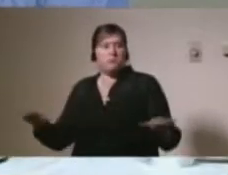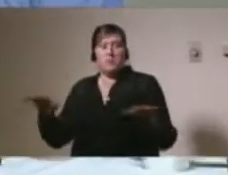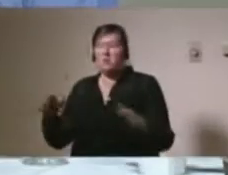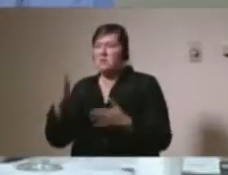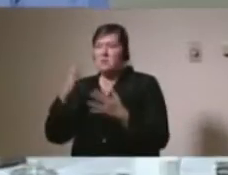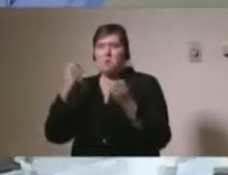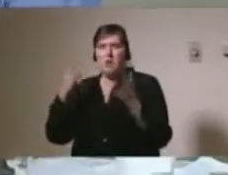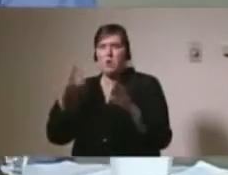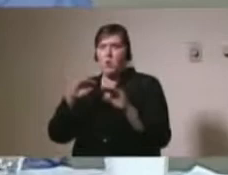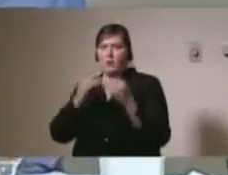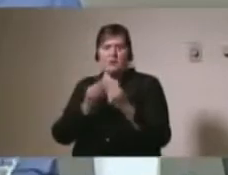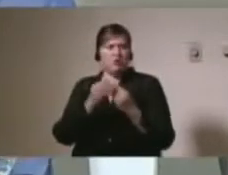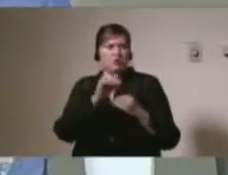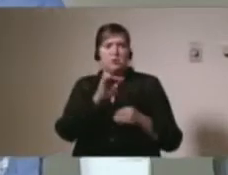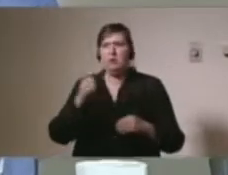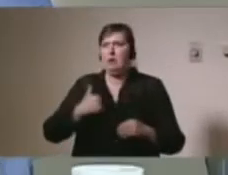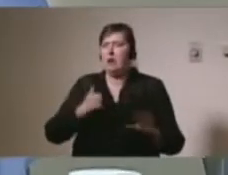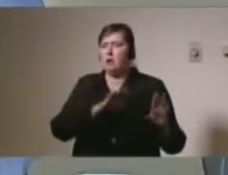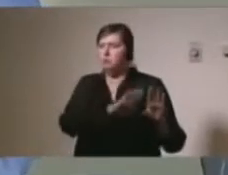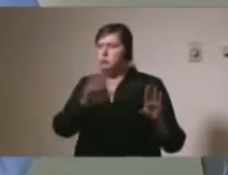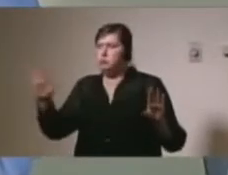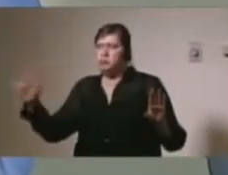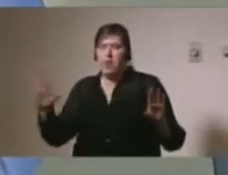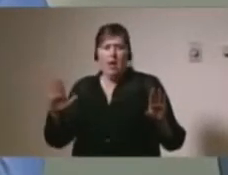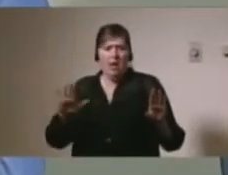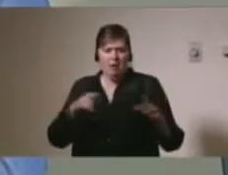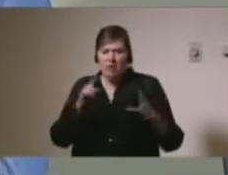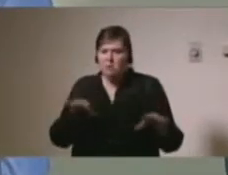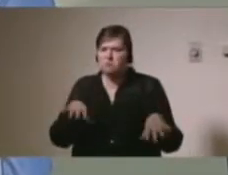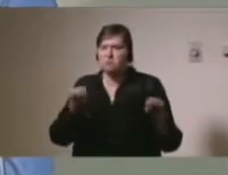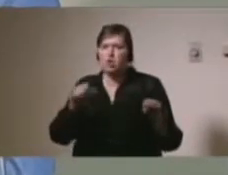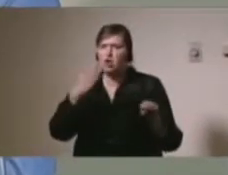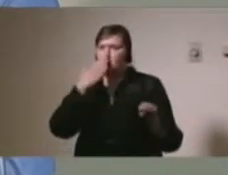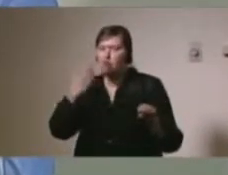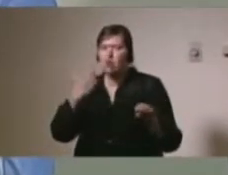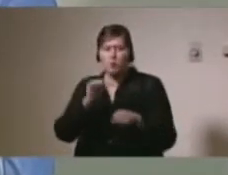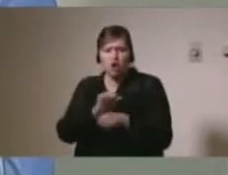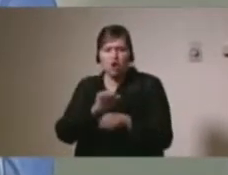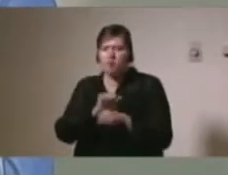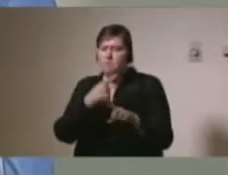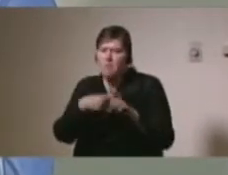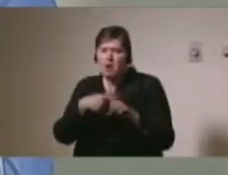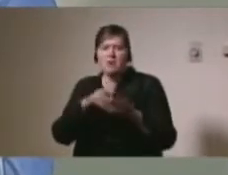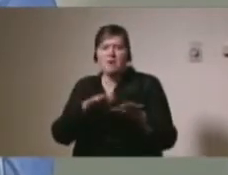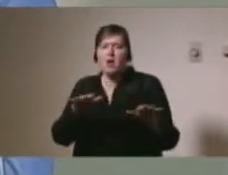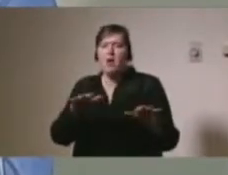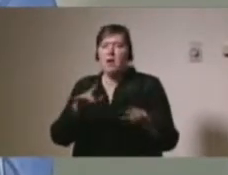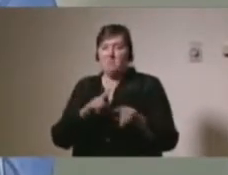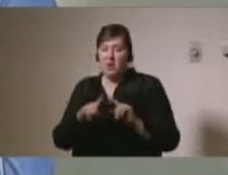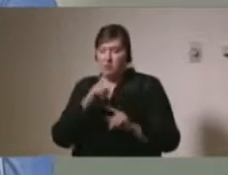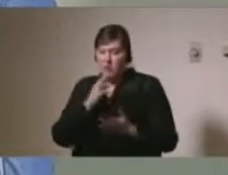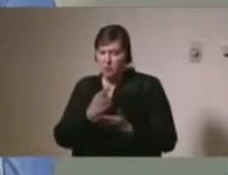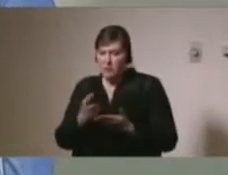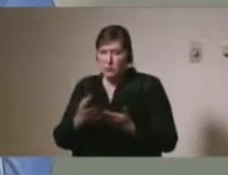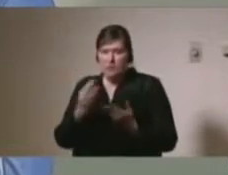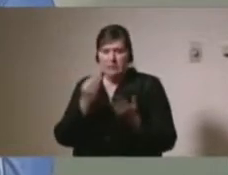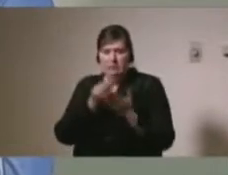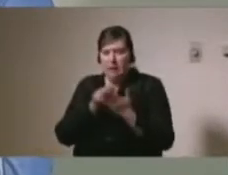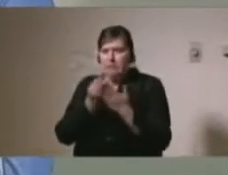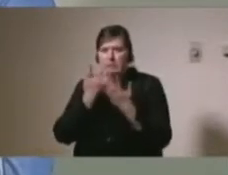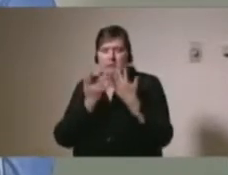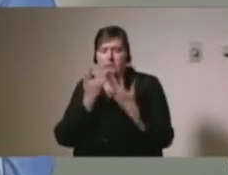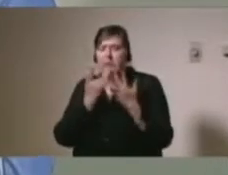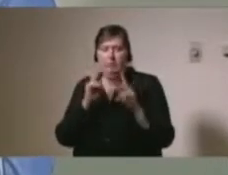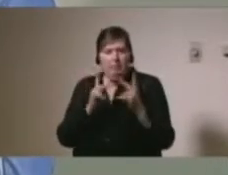doing great work with a little bit of resources, and I think we need to have a conversation about how do we actually support that base? How